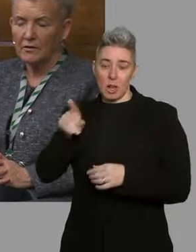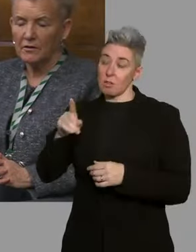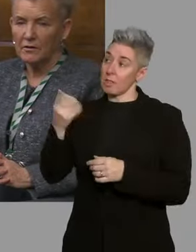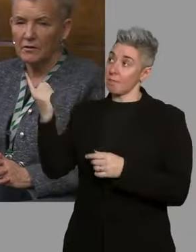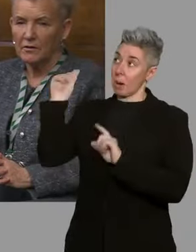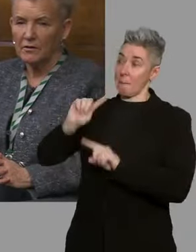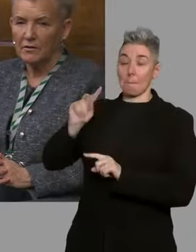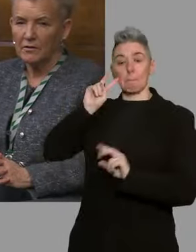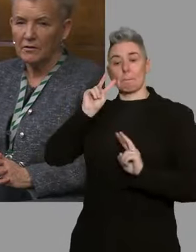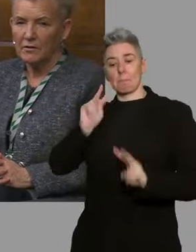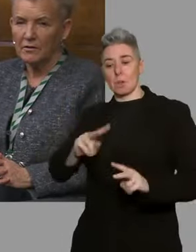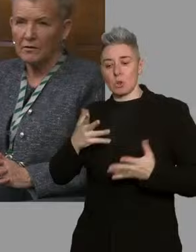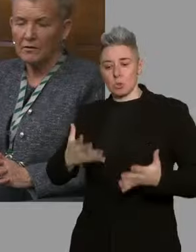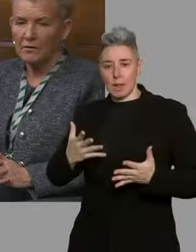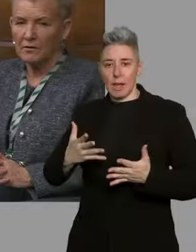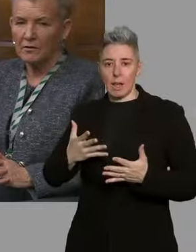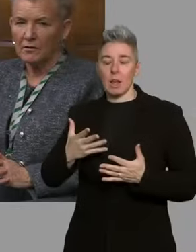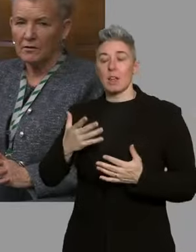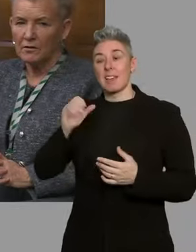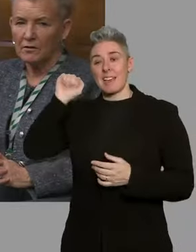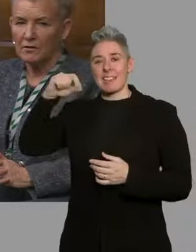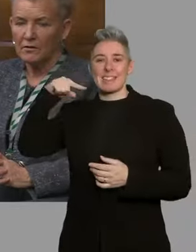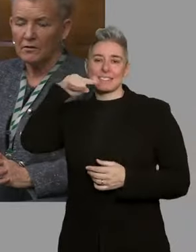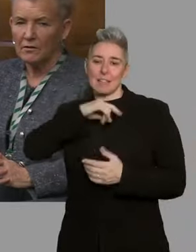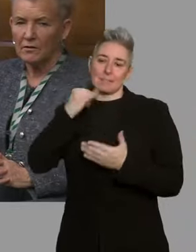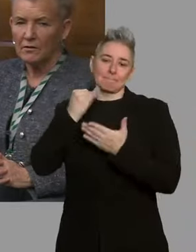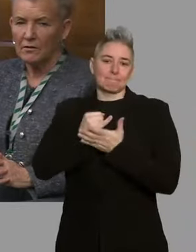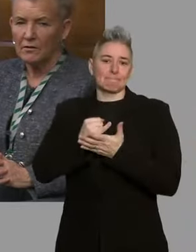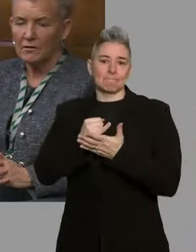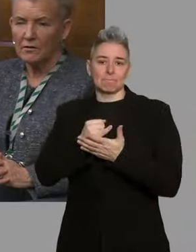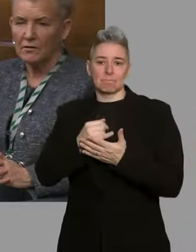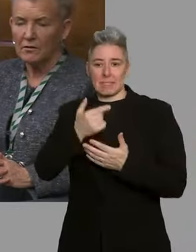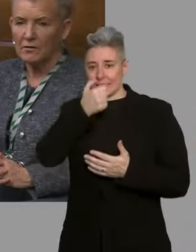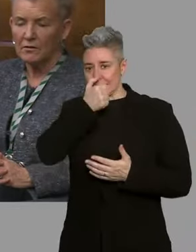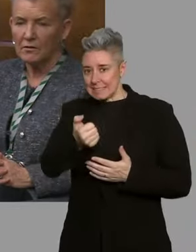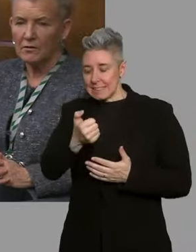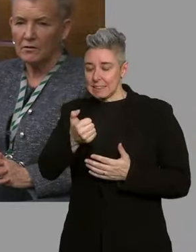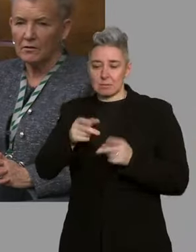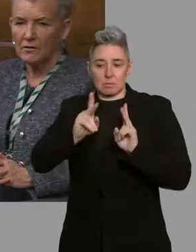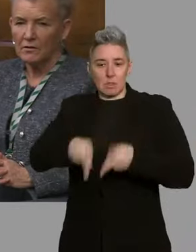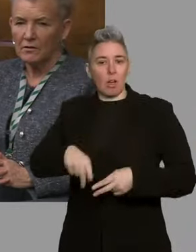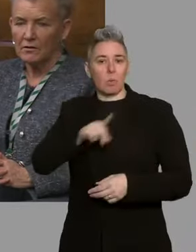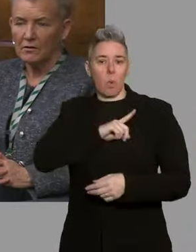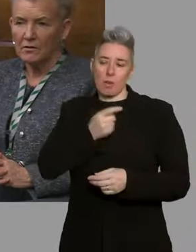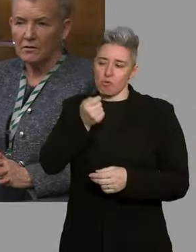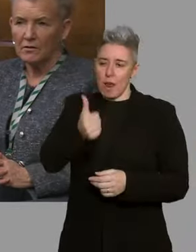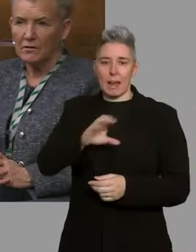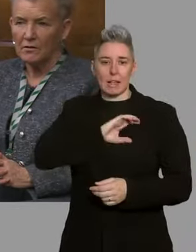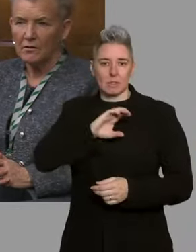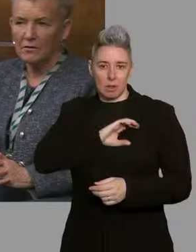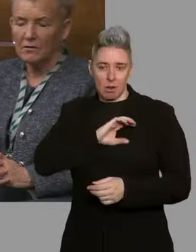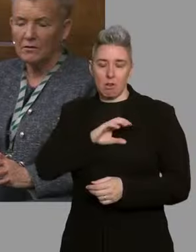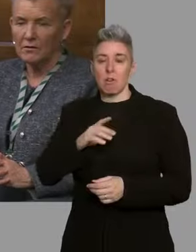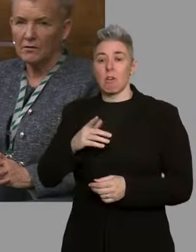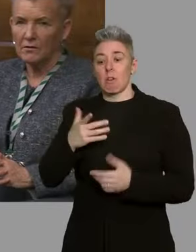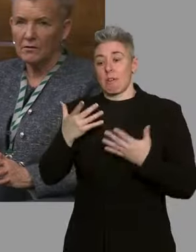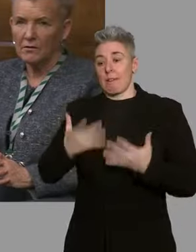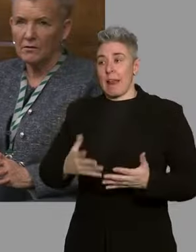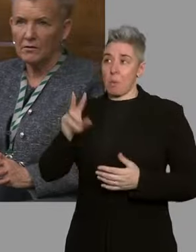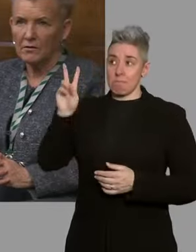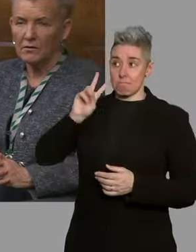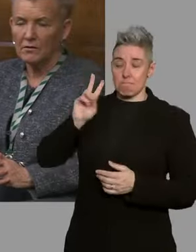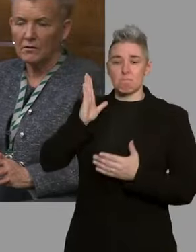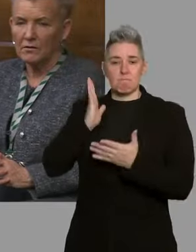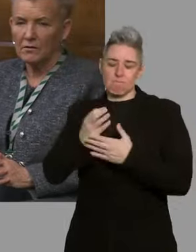at the age of just 6 to a rare form of cancer. Now they are courageously campaigning to ensure that every parent who